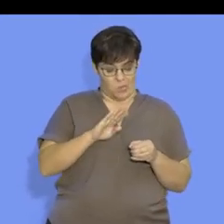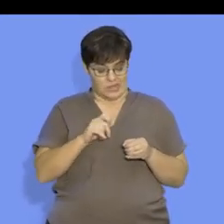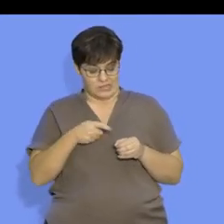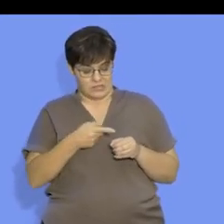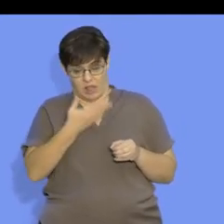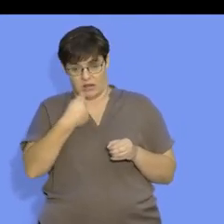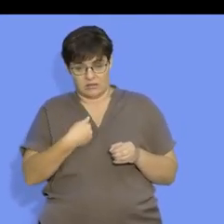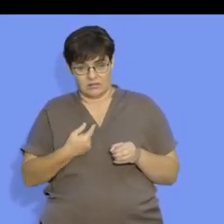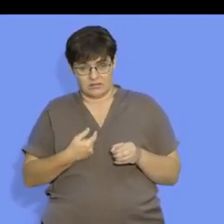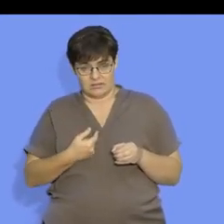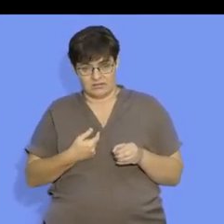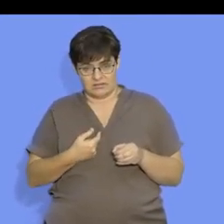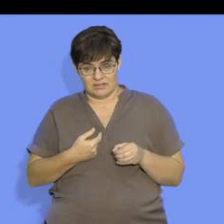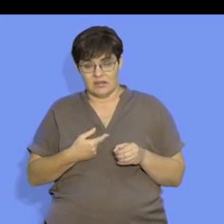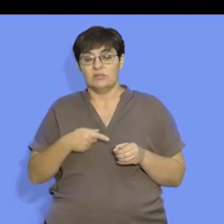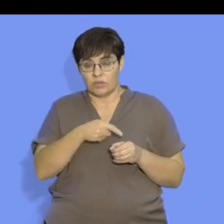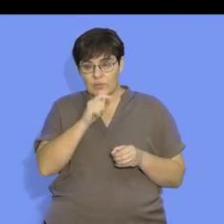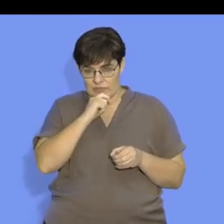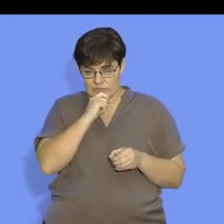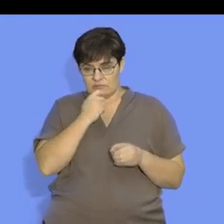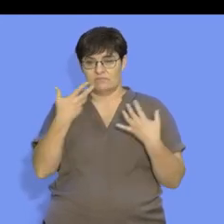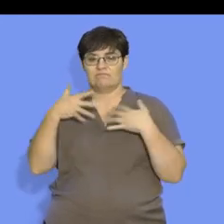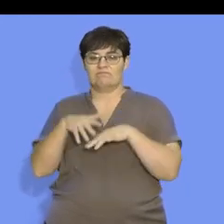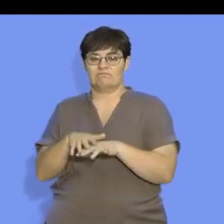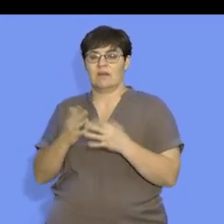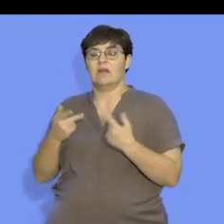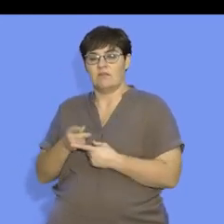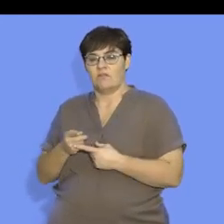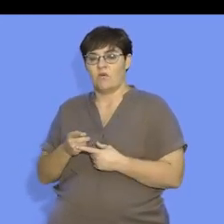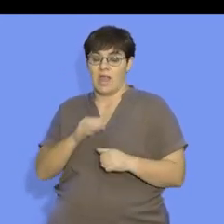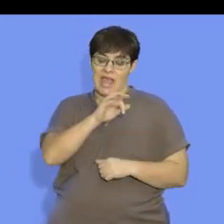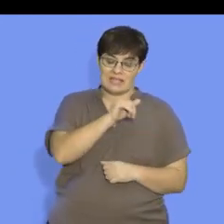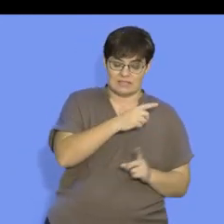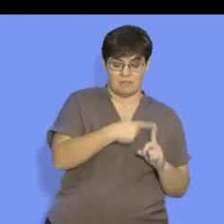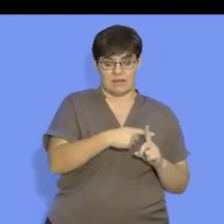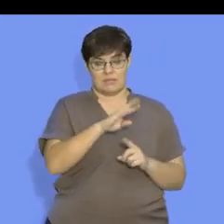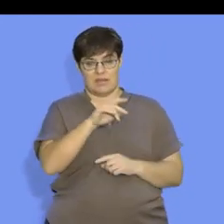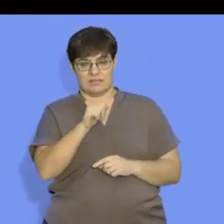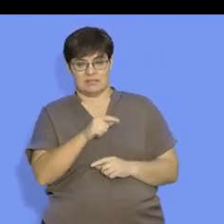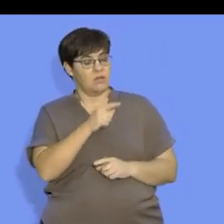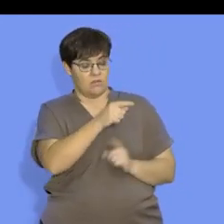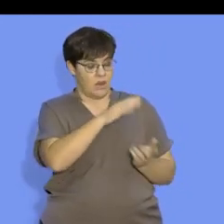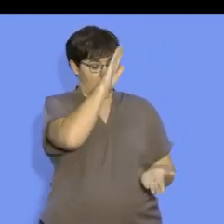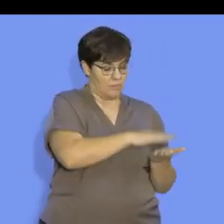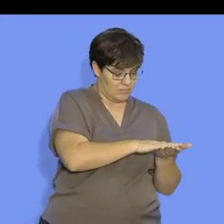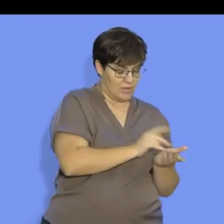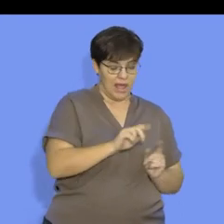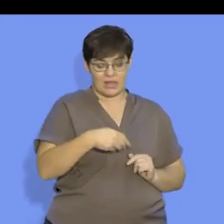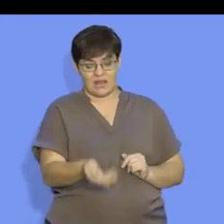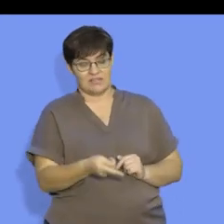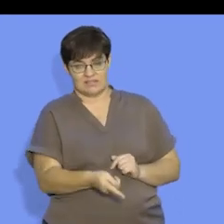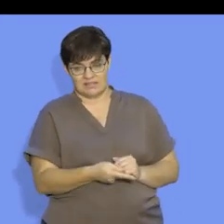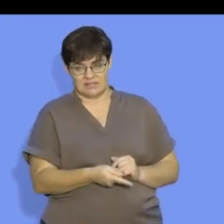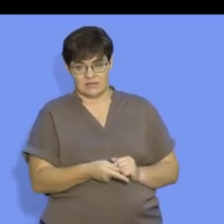an acid or a basic solution. So this is in the context of a reaction between an acid and a base. One of the two, we know